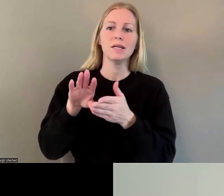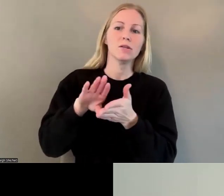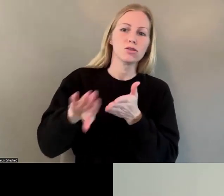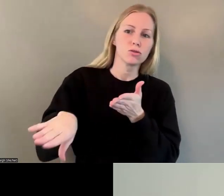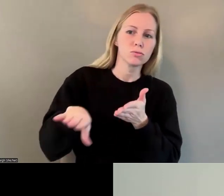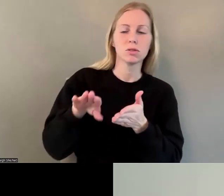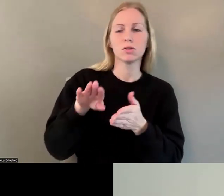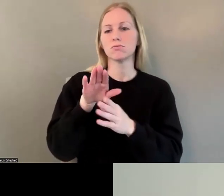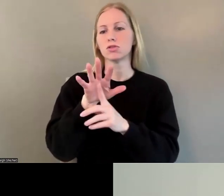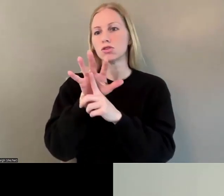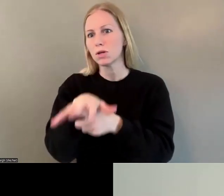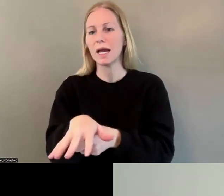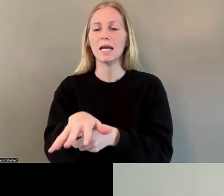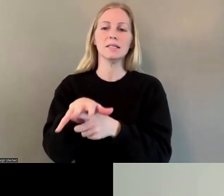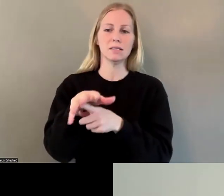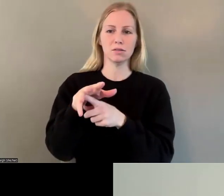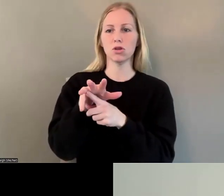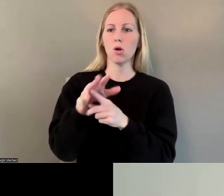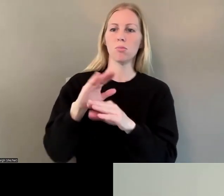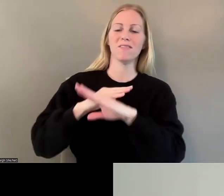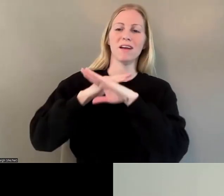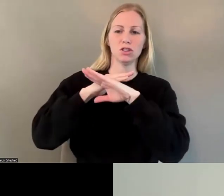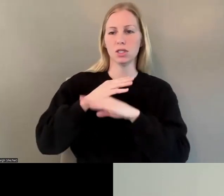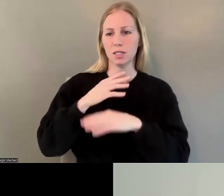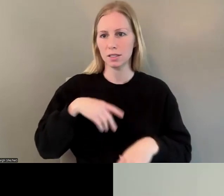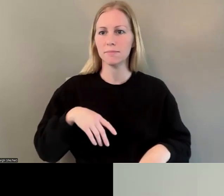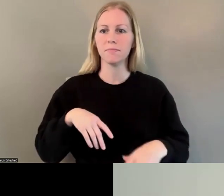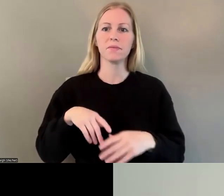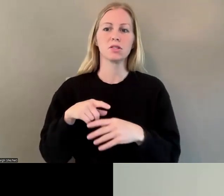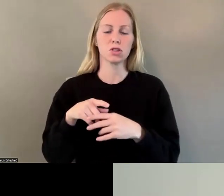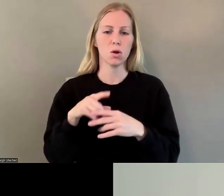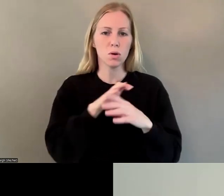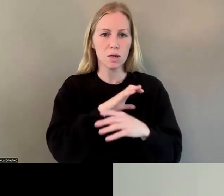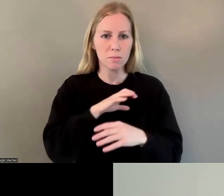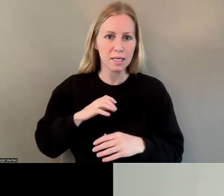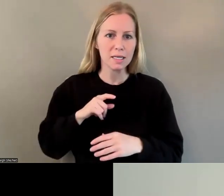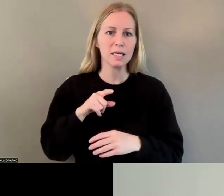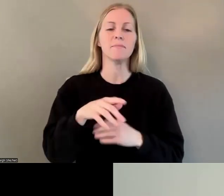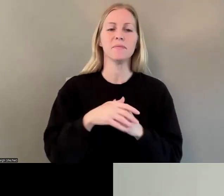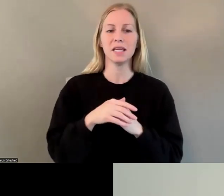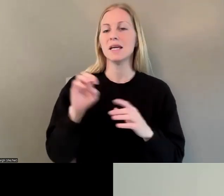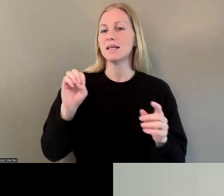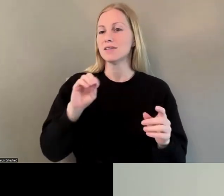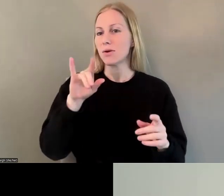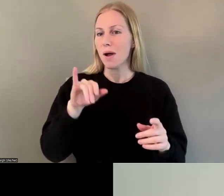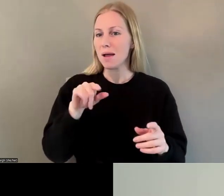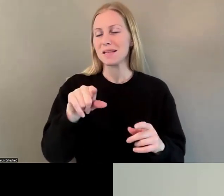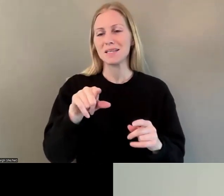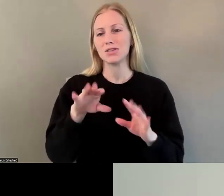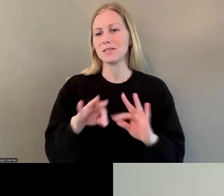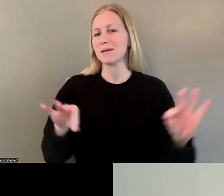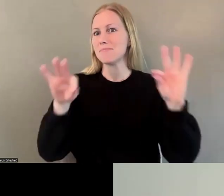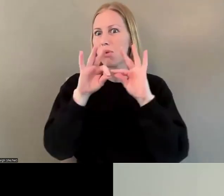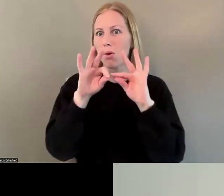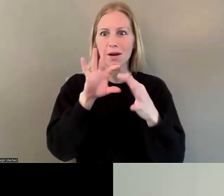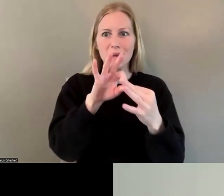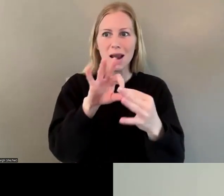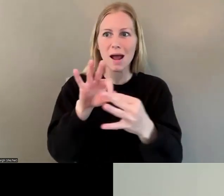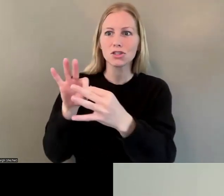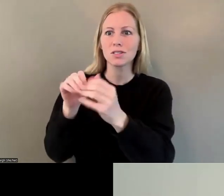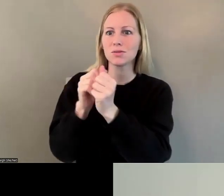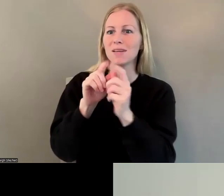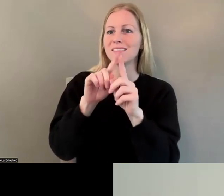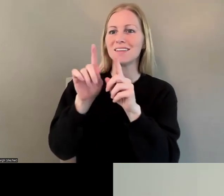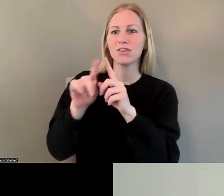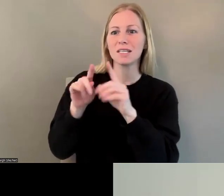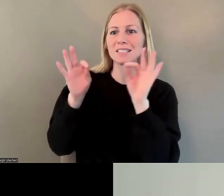Government Affairs Committee, and volunteering with the Alliance Against Restraint and Seclusion. Emily has such important connections with decision makers in the